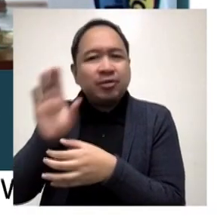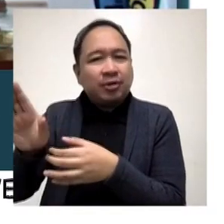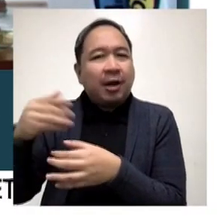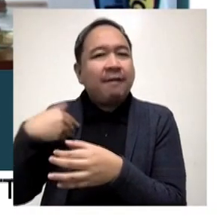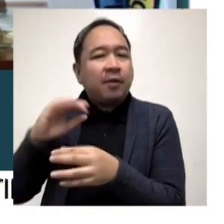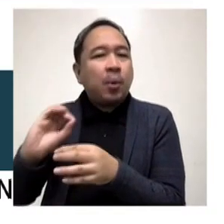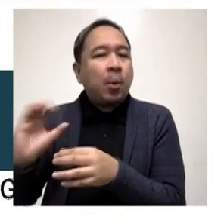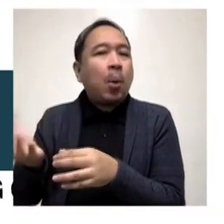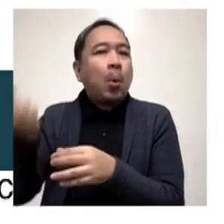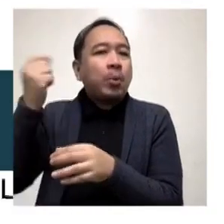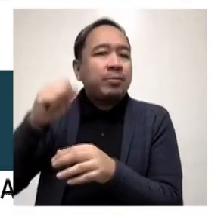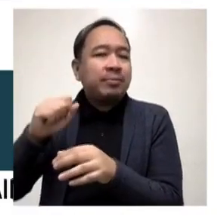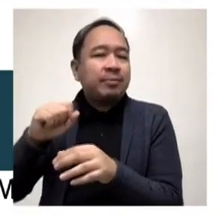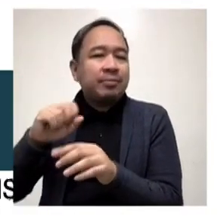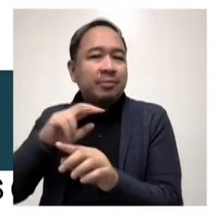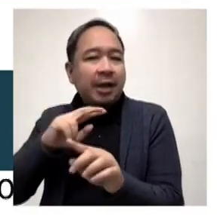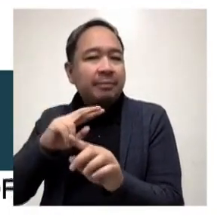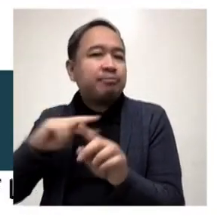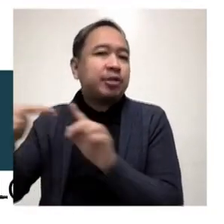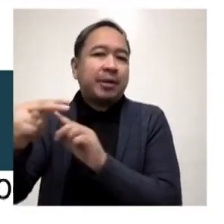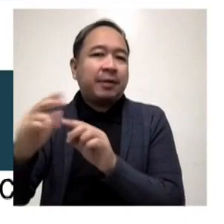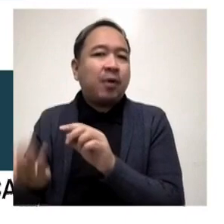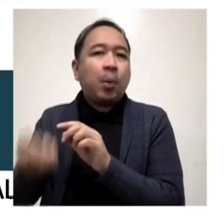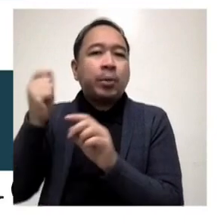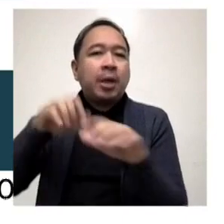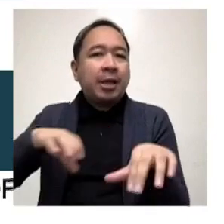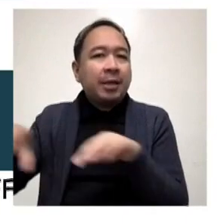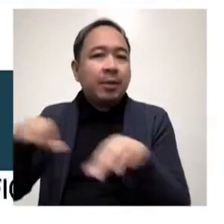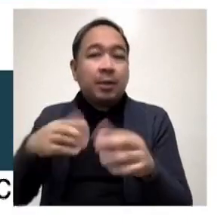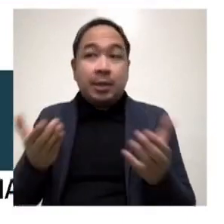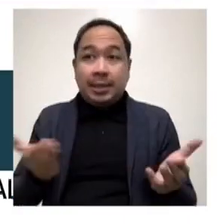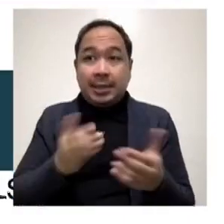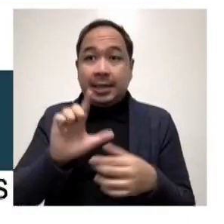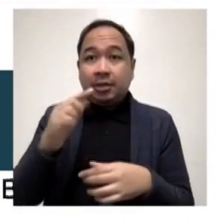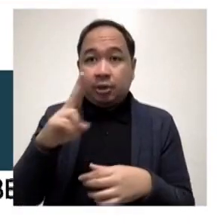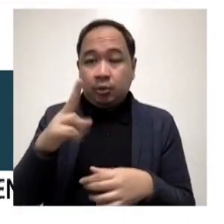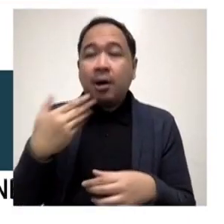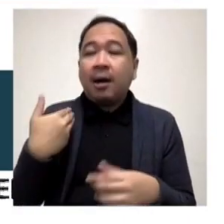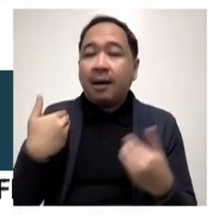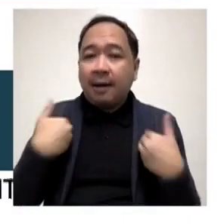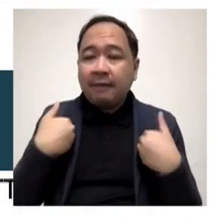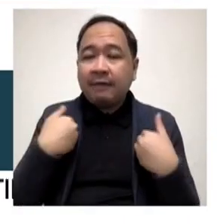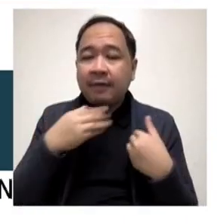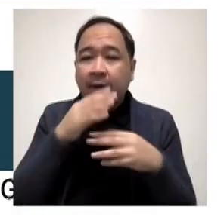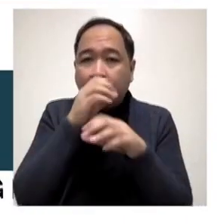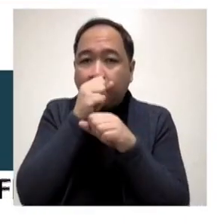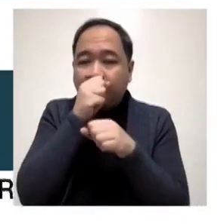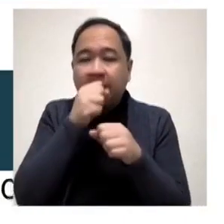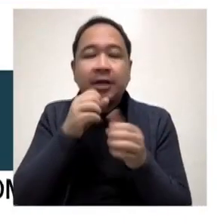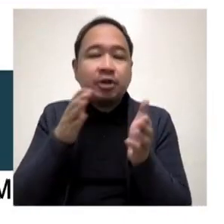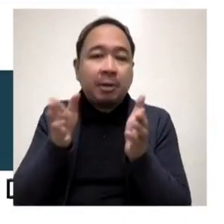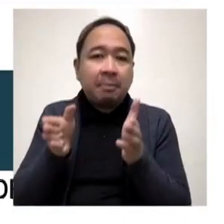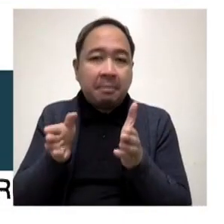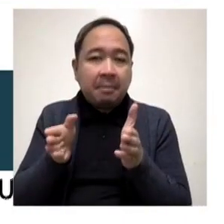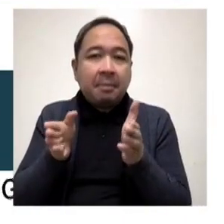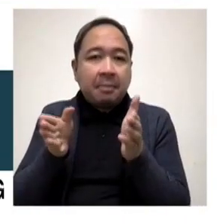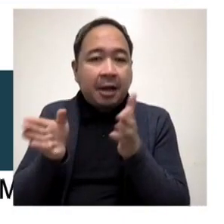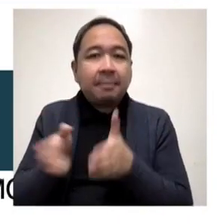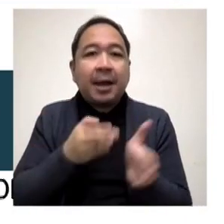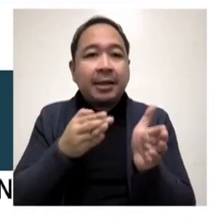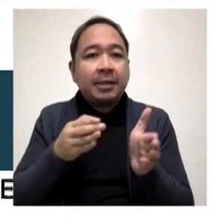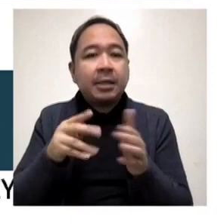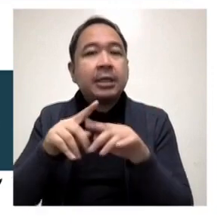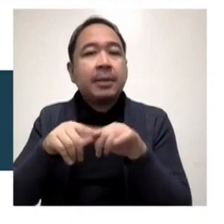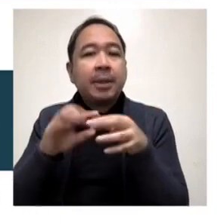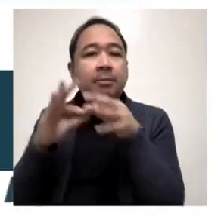we have our confidential funds, and it's computed based on the POPS plan, the peace and order plan. So what are